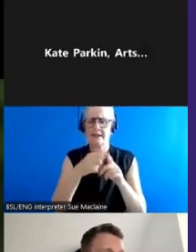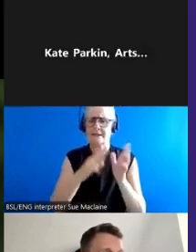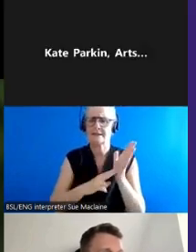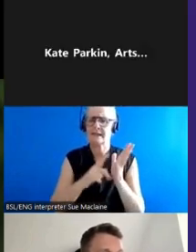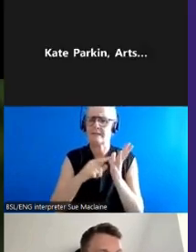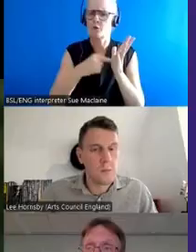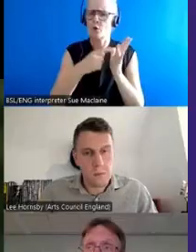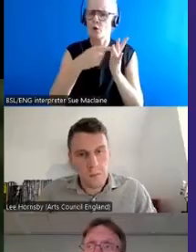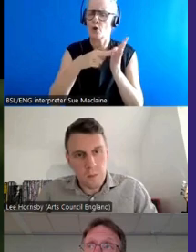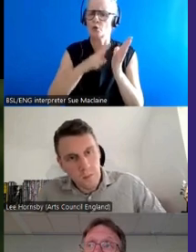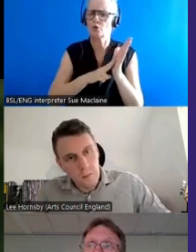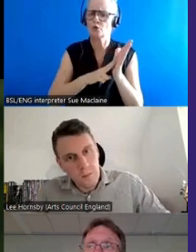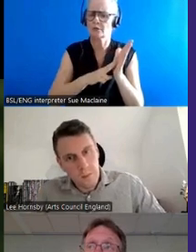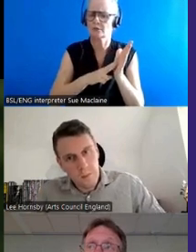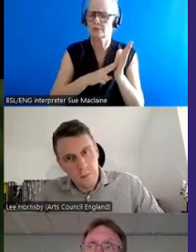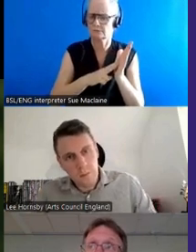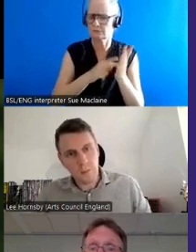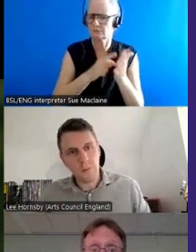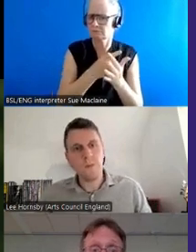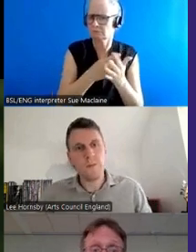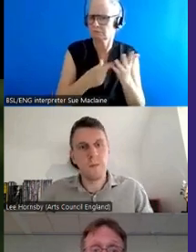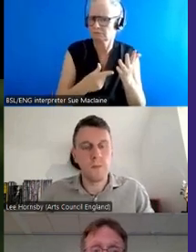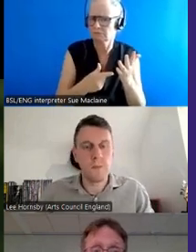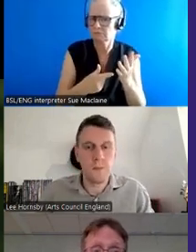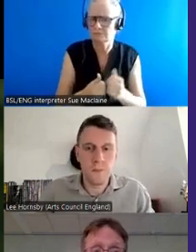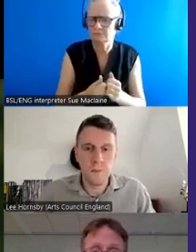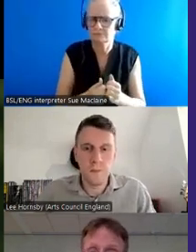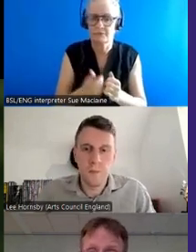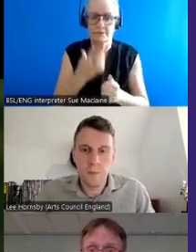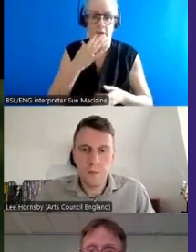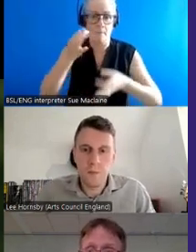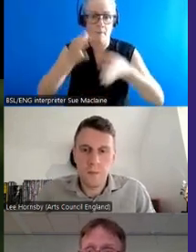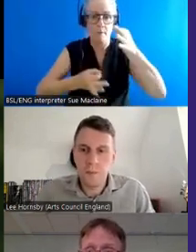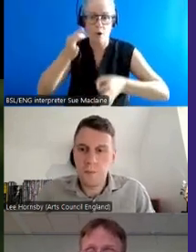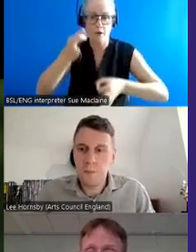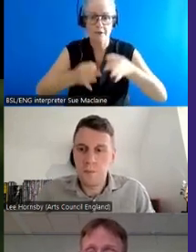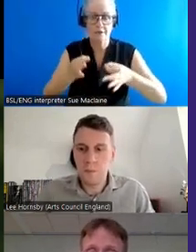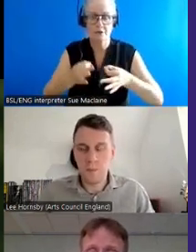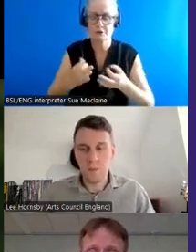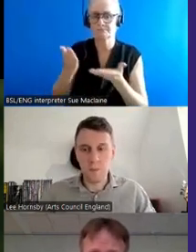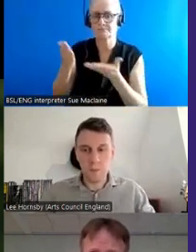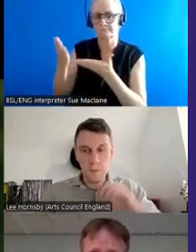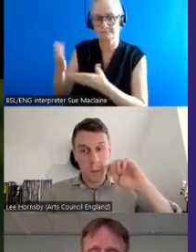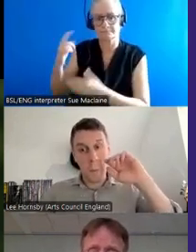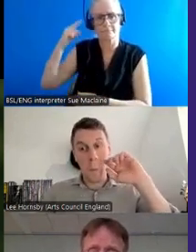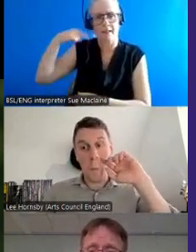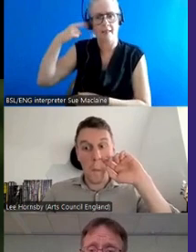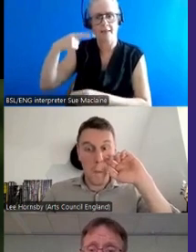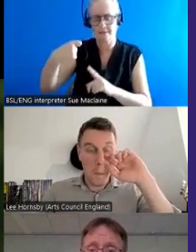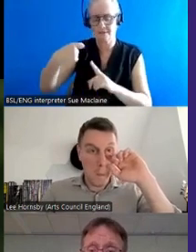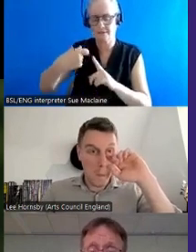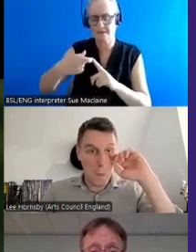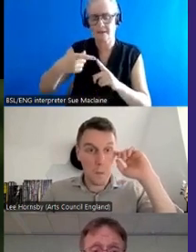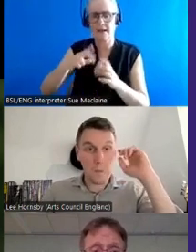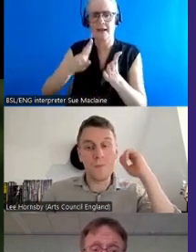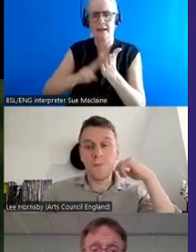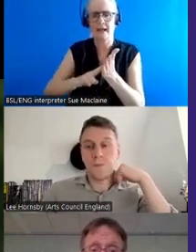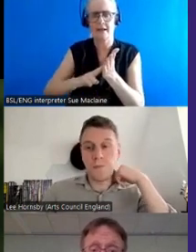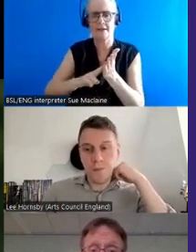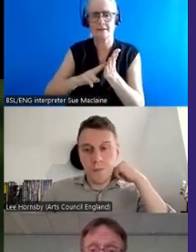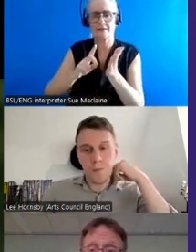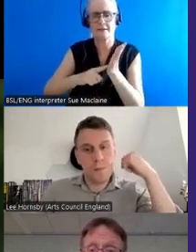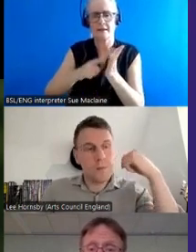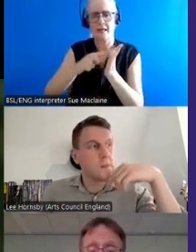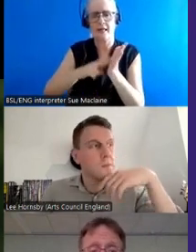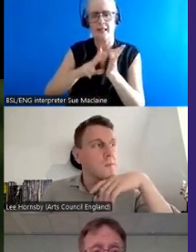in the UK have come to prominence through devolution. So clearly Ken Livingstone in London, but also Nicola Sturgeon